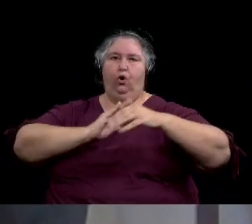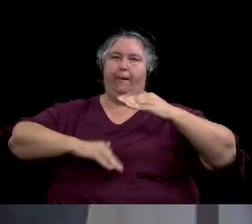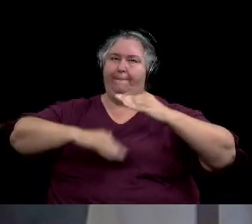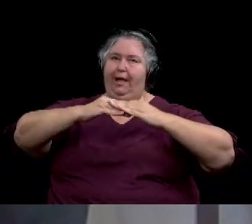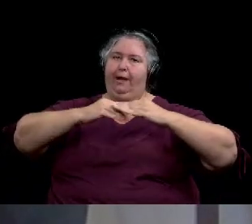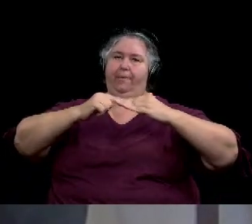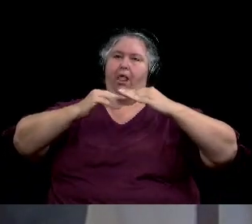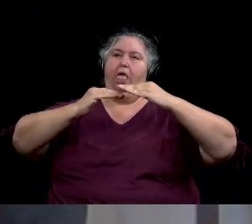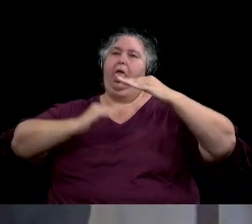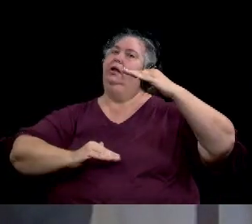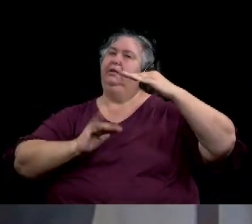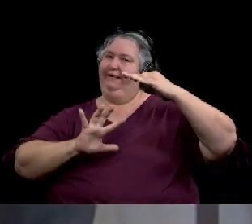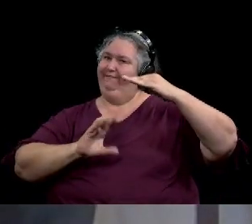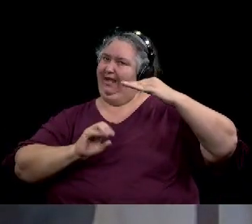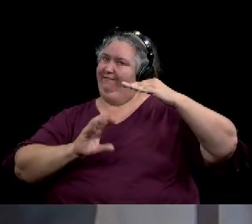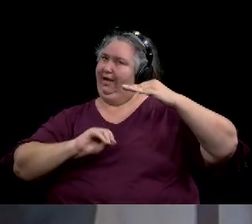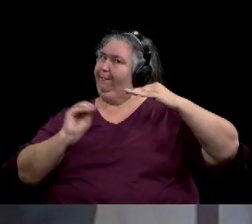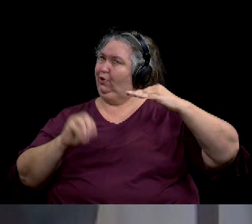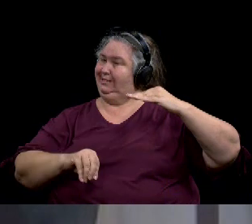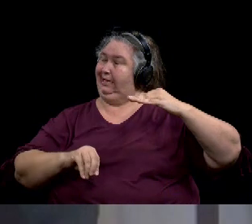50%, which could be a